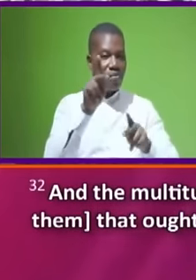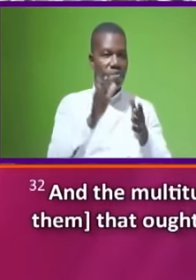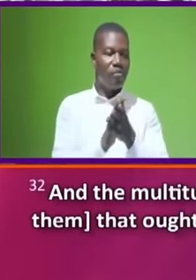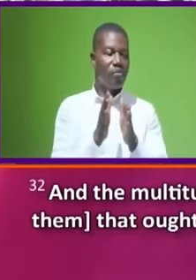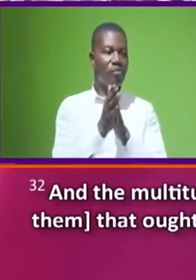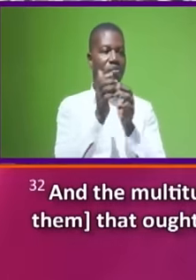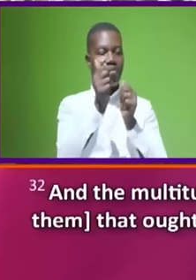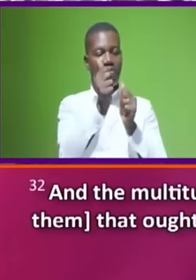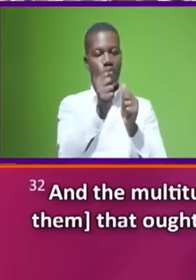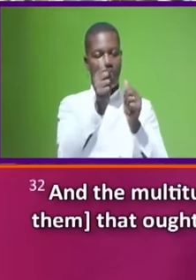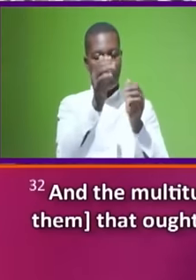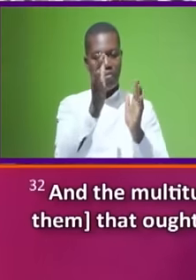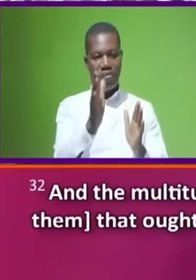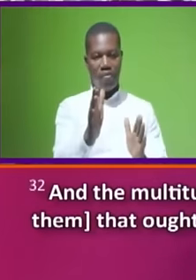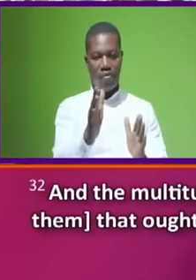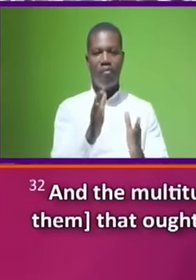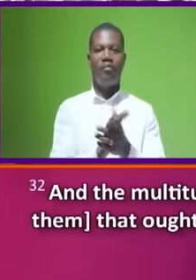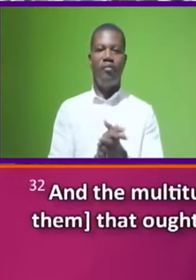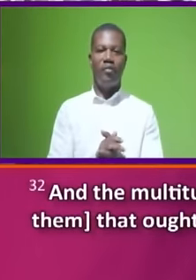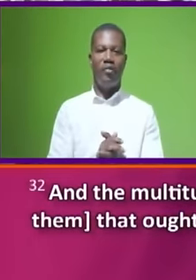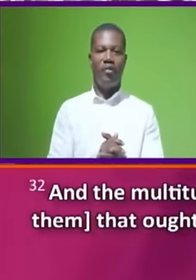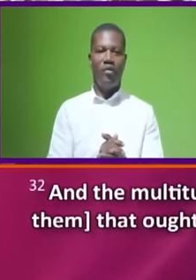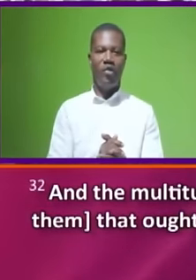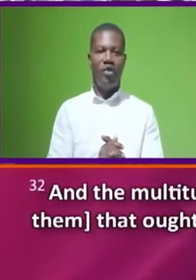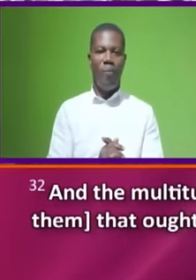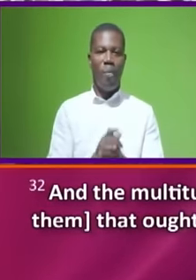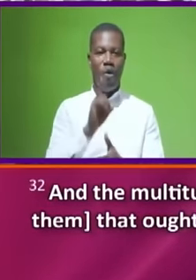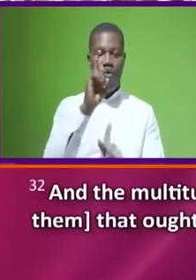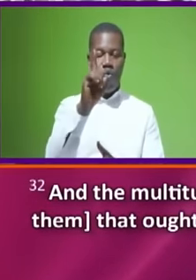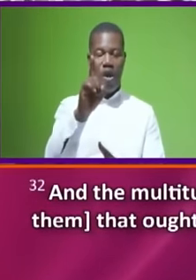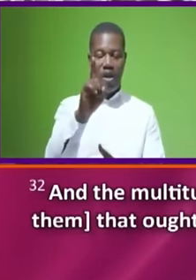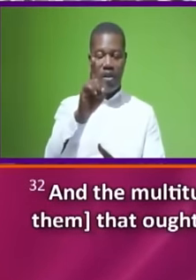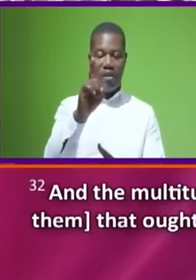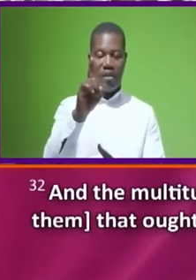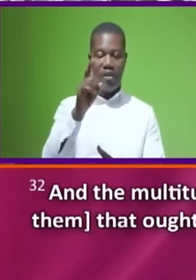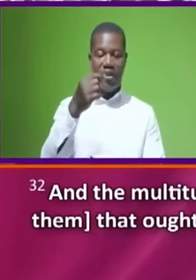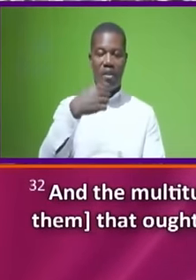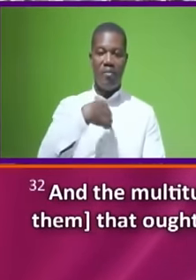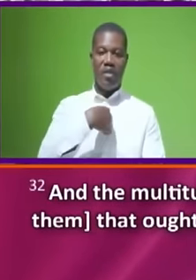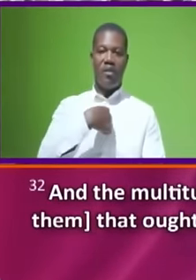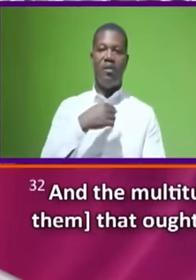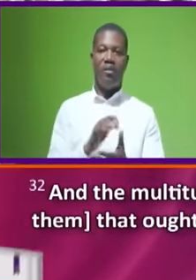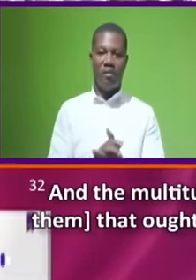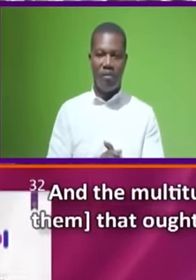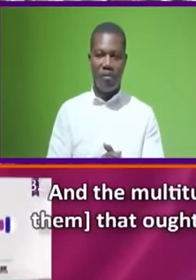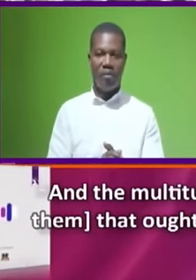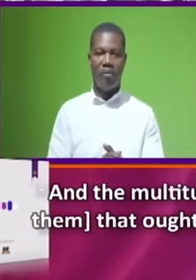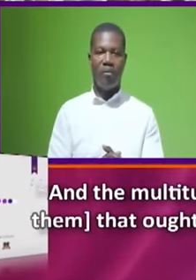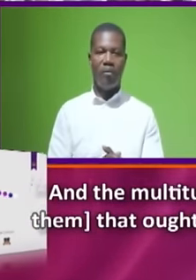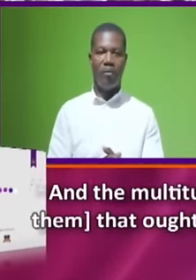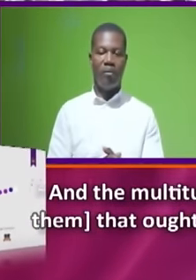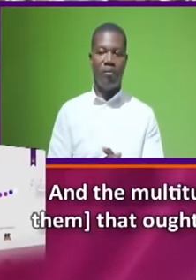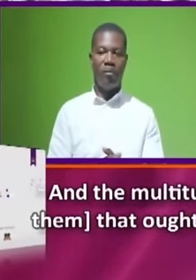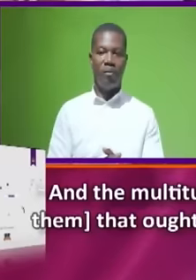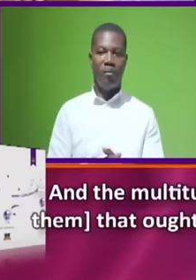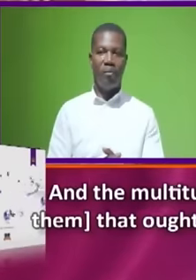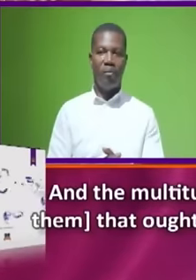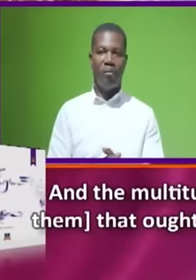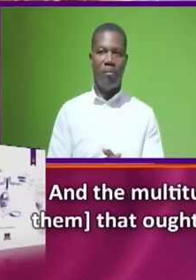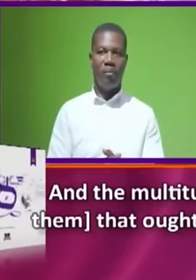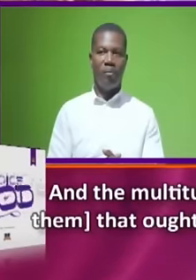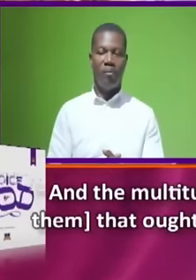Among these groups, the group of believers, Yes. I am one Amen. Of them.